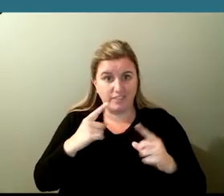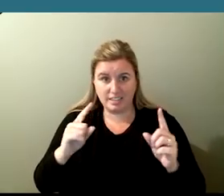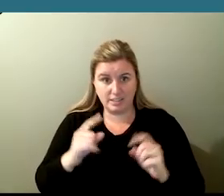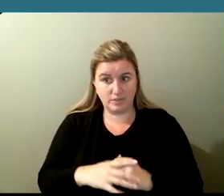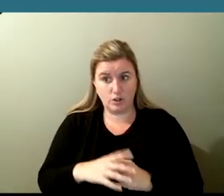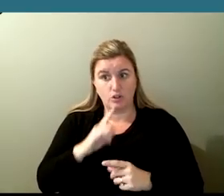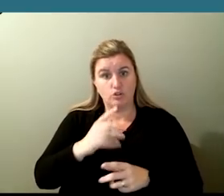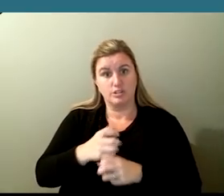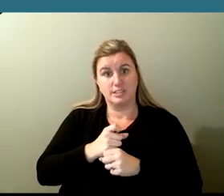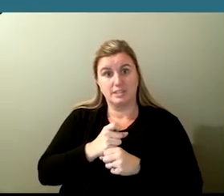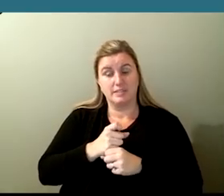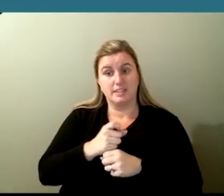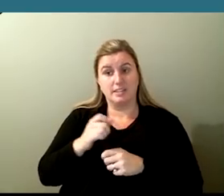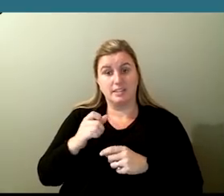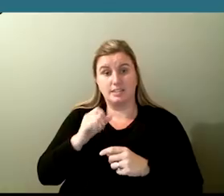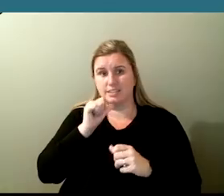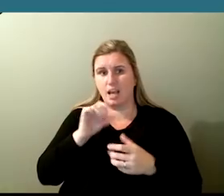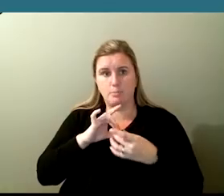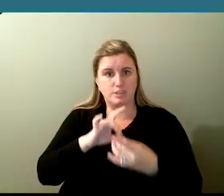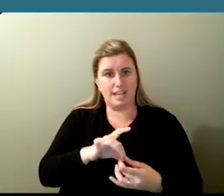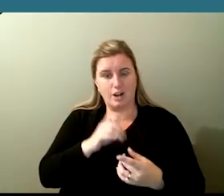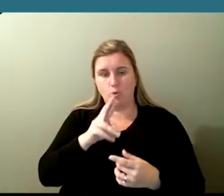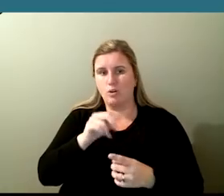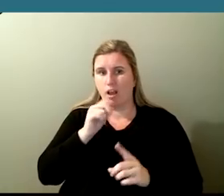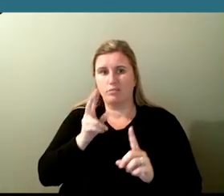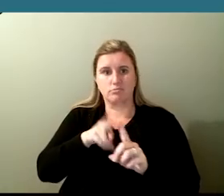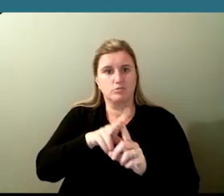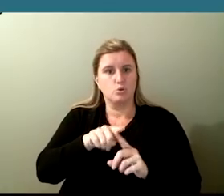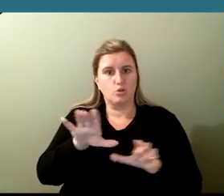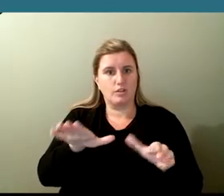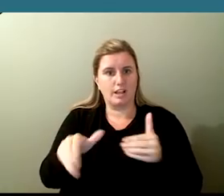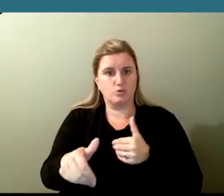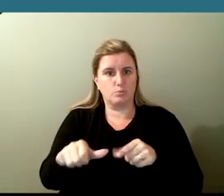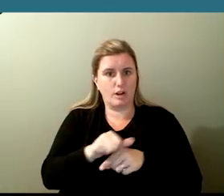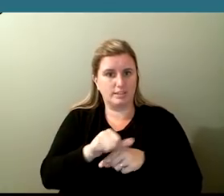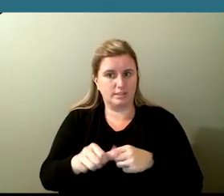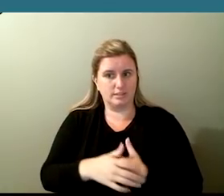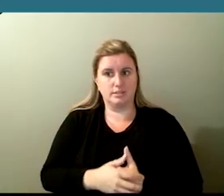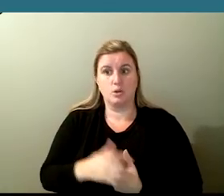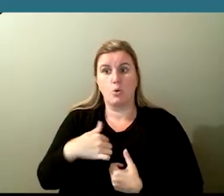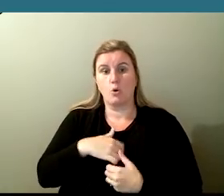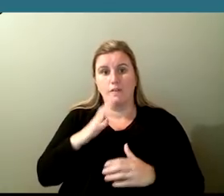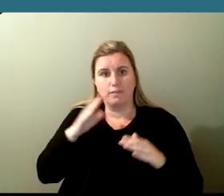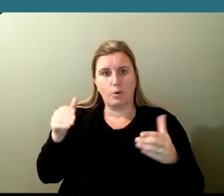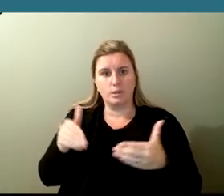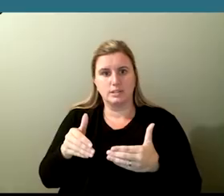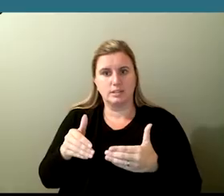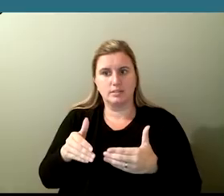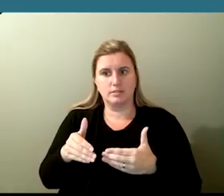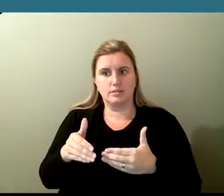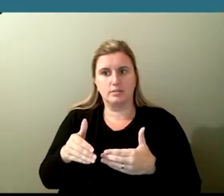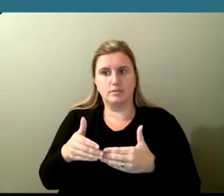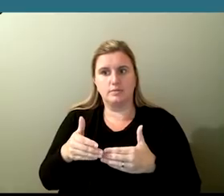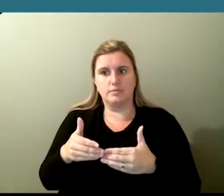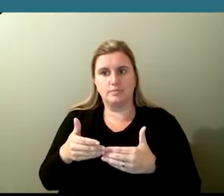are receiving training that it does not pertain or does not relate to their classroom practices. We are focusing, you